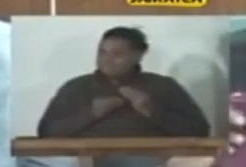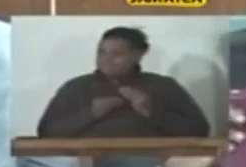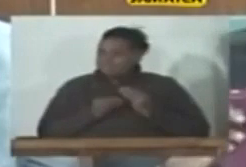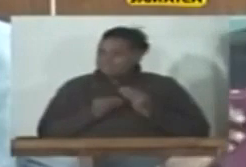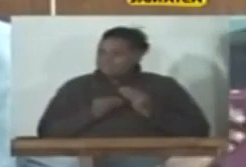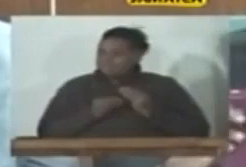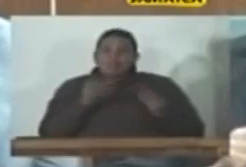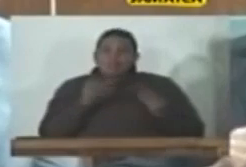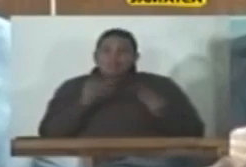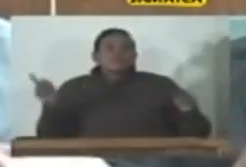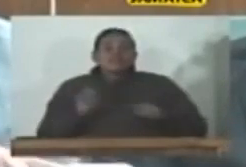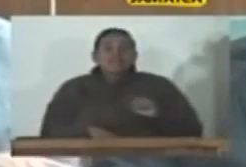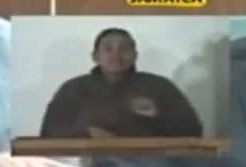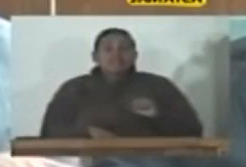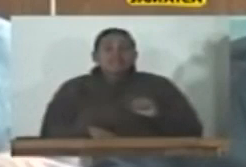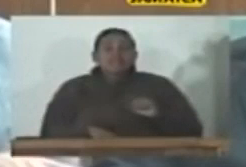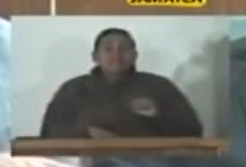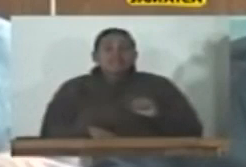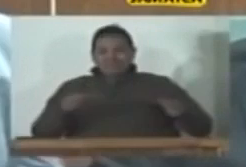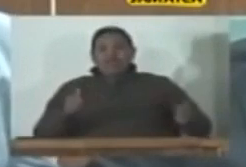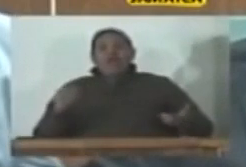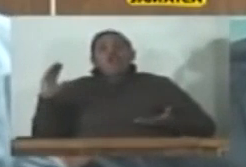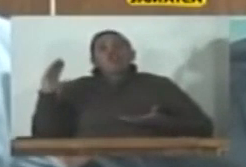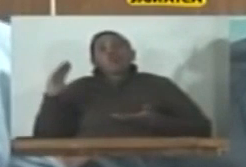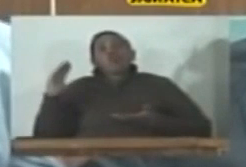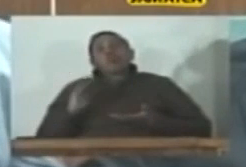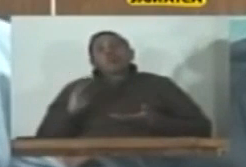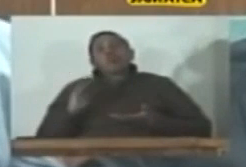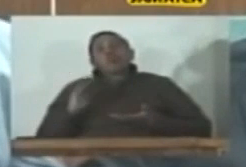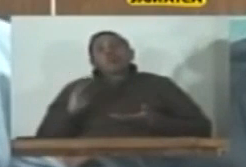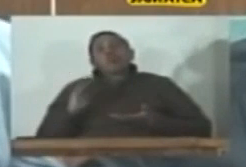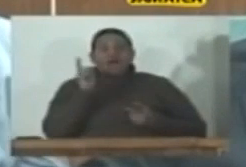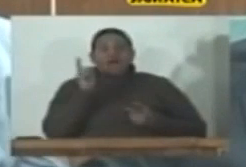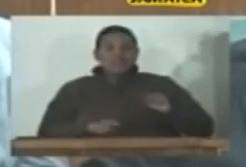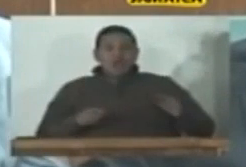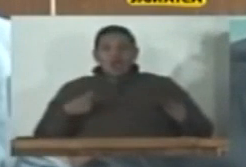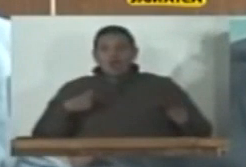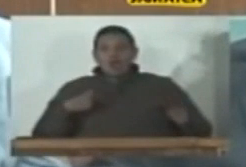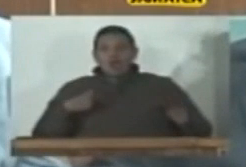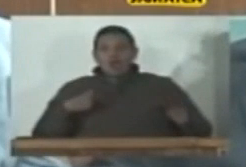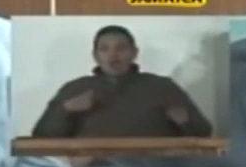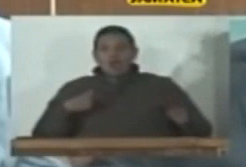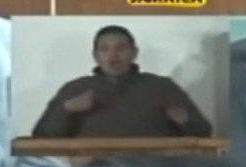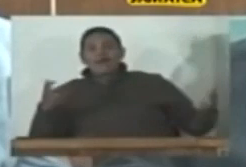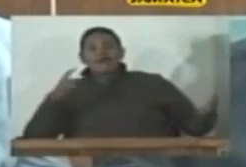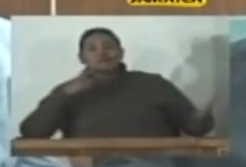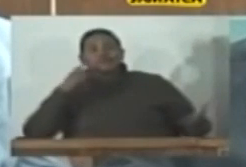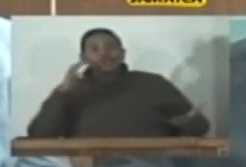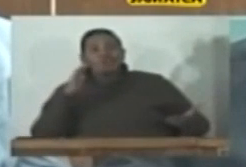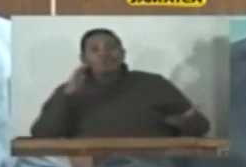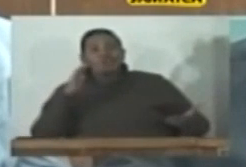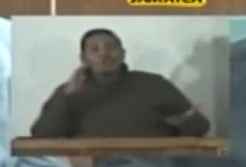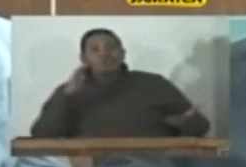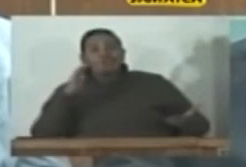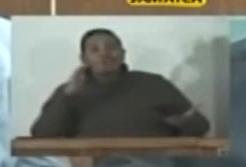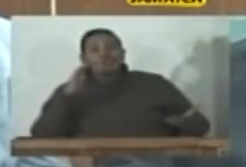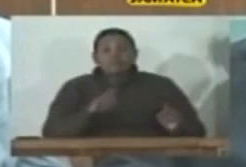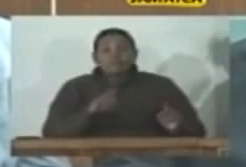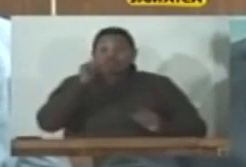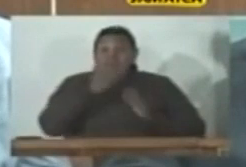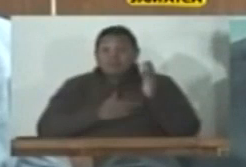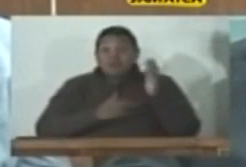demand. It is therefore now part of the reason for the weak growth Jamaica is experiencing, as I believe the minister